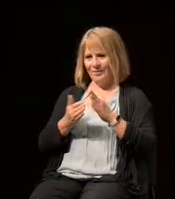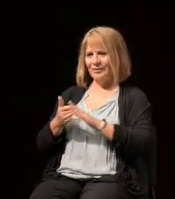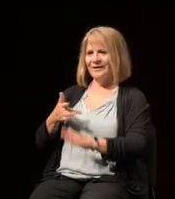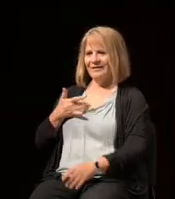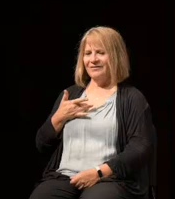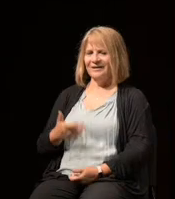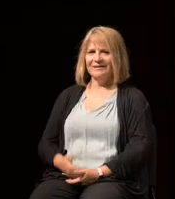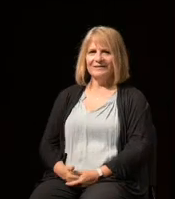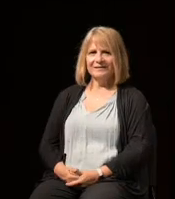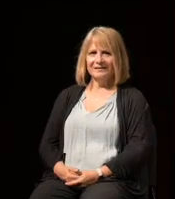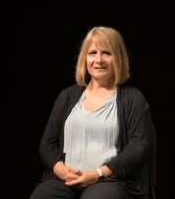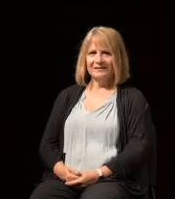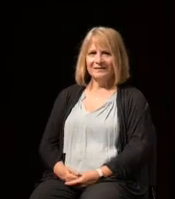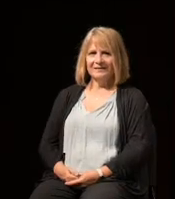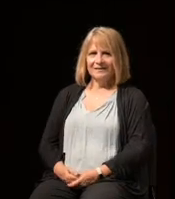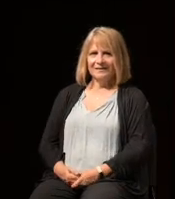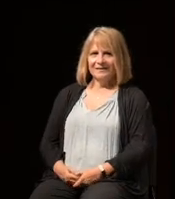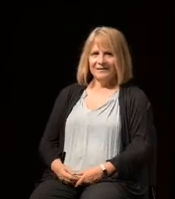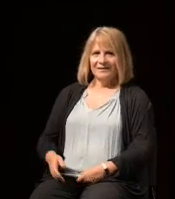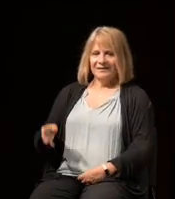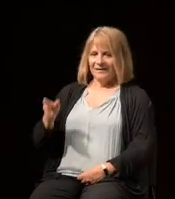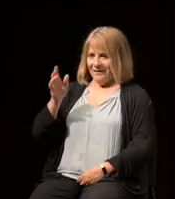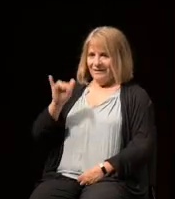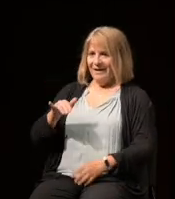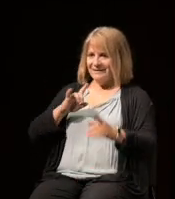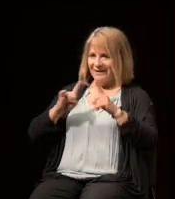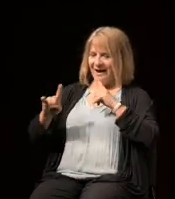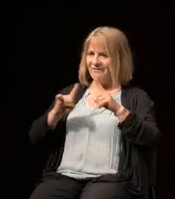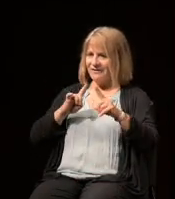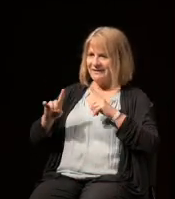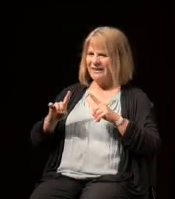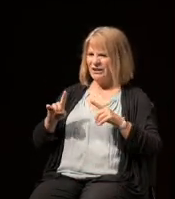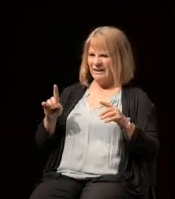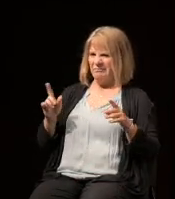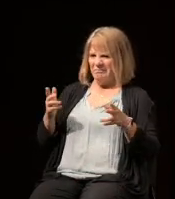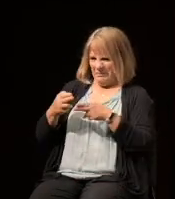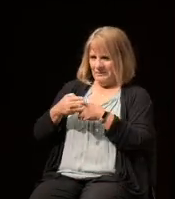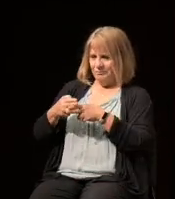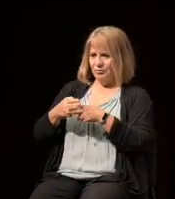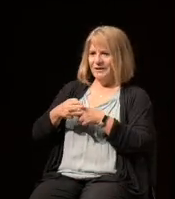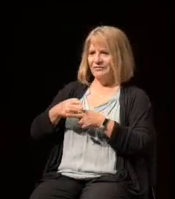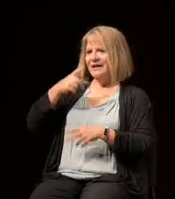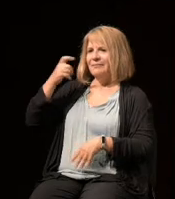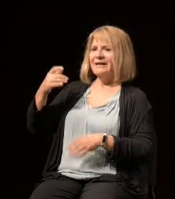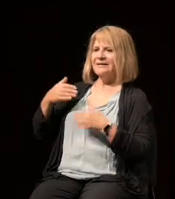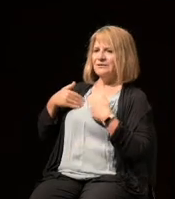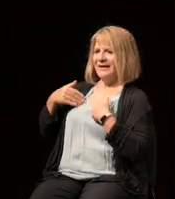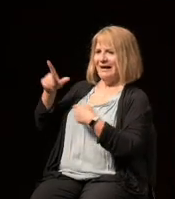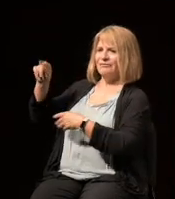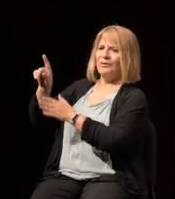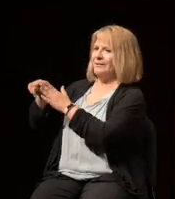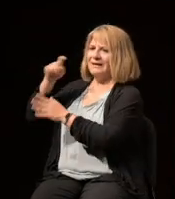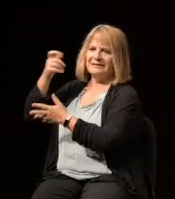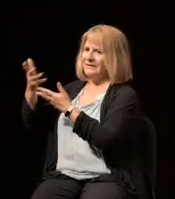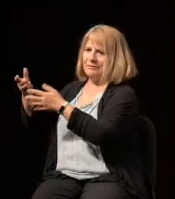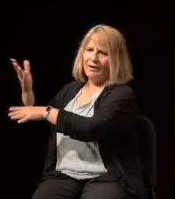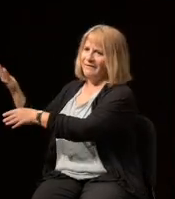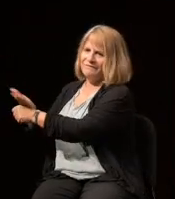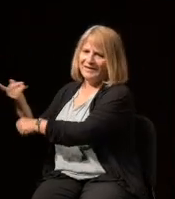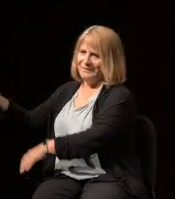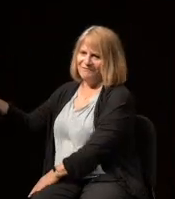now that's a truncated conversation we had. We kept him about 20 minutes and then we didn't want him to lose his job, okay? But